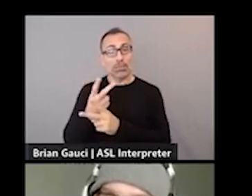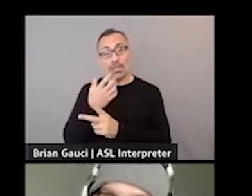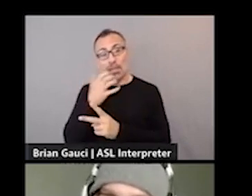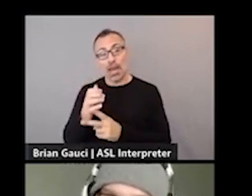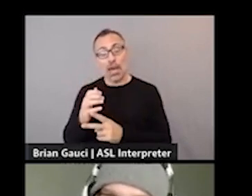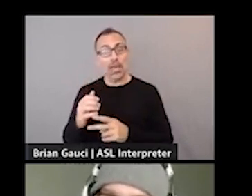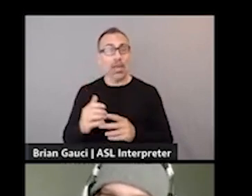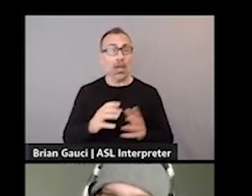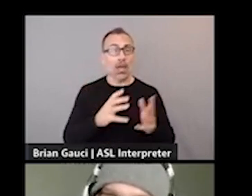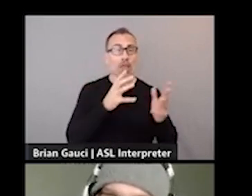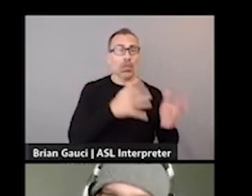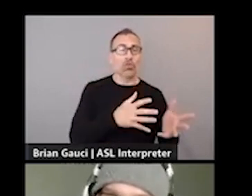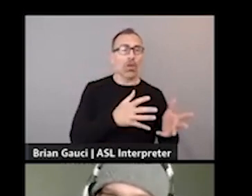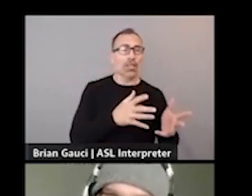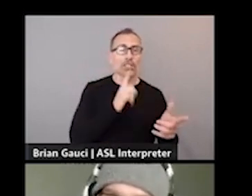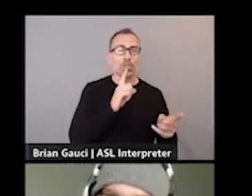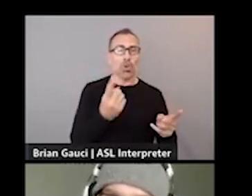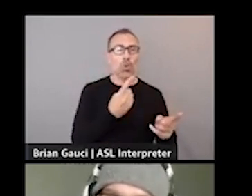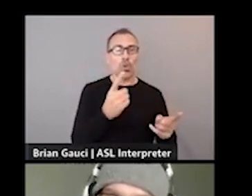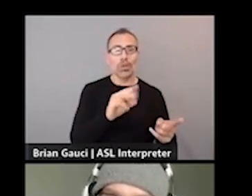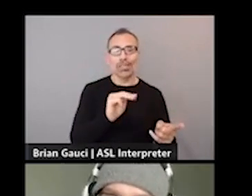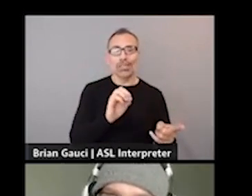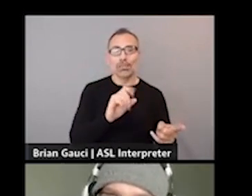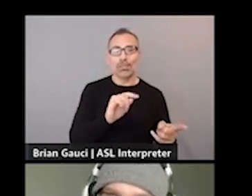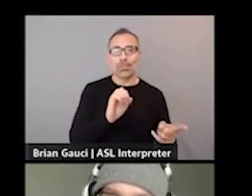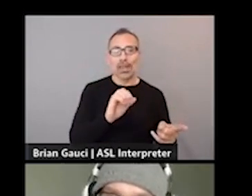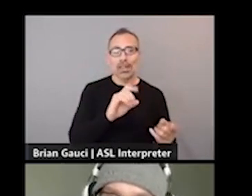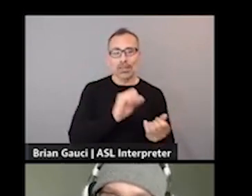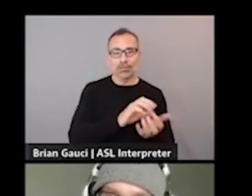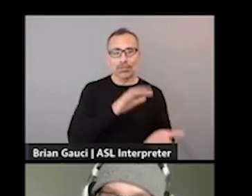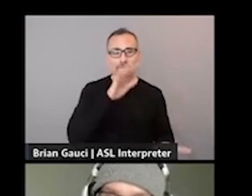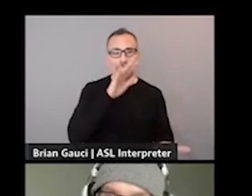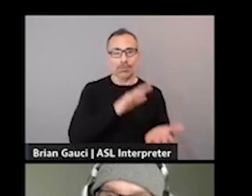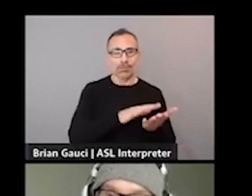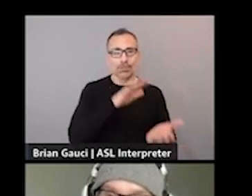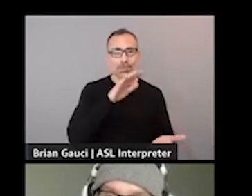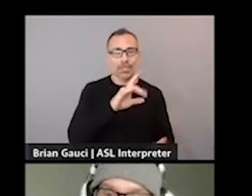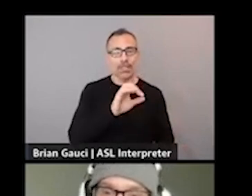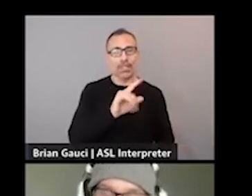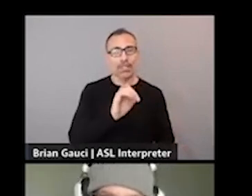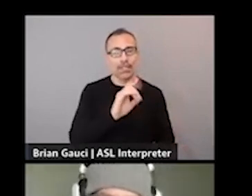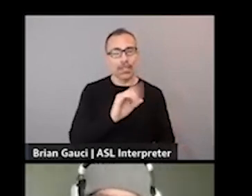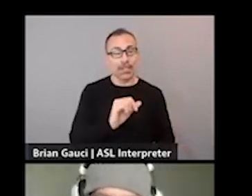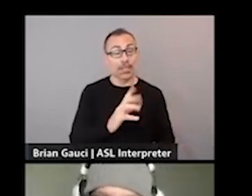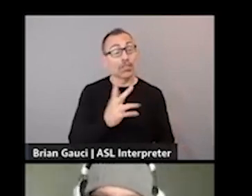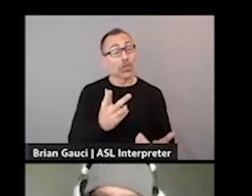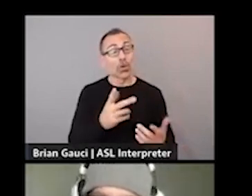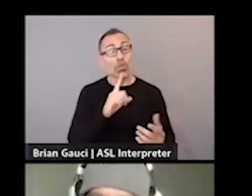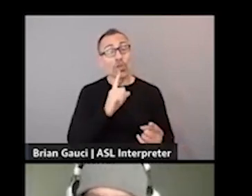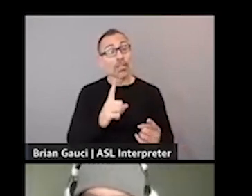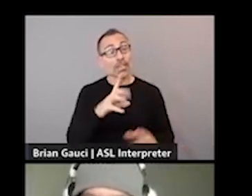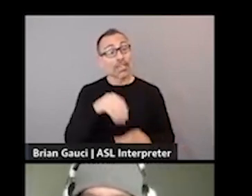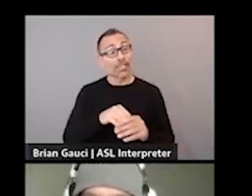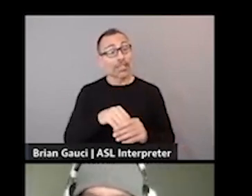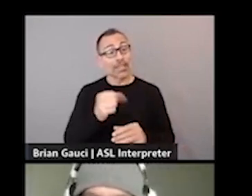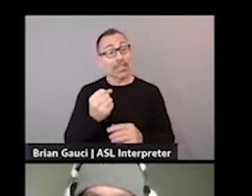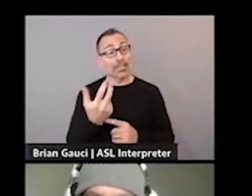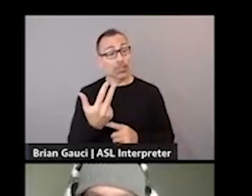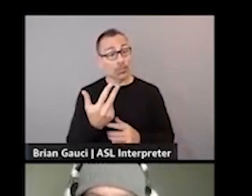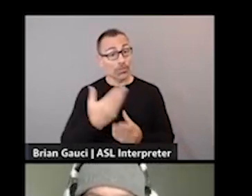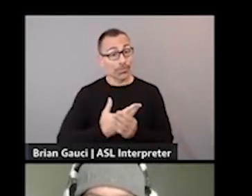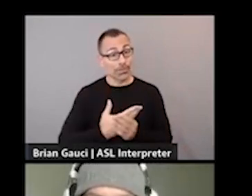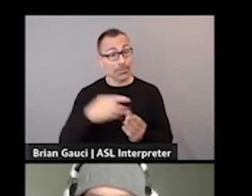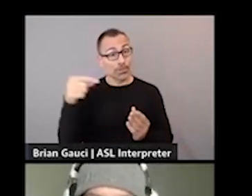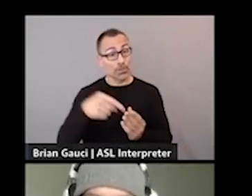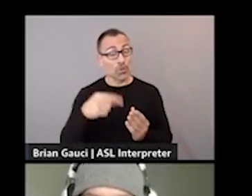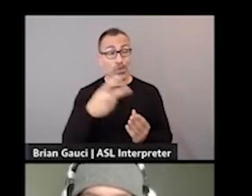keeping the metadata information, right? So because the data is inherently sitting in S3, we can pull the data from S3